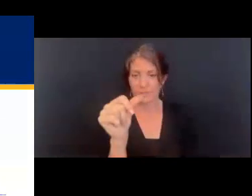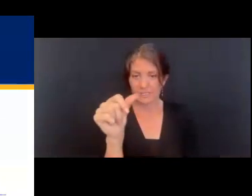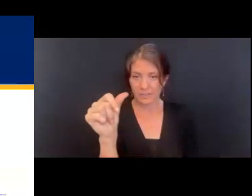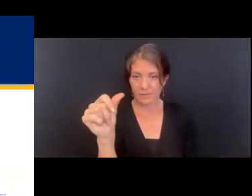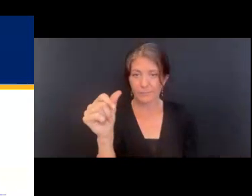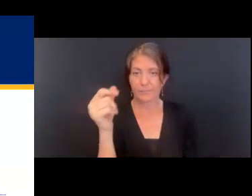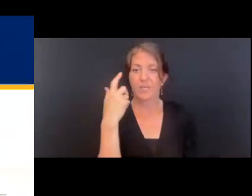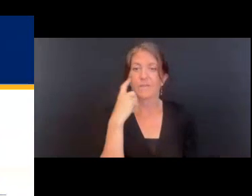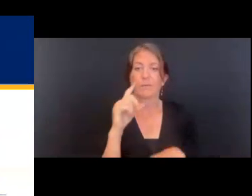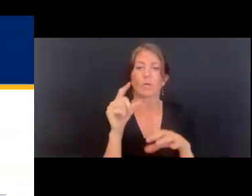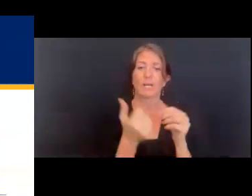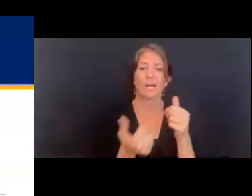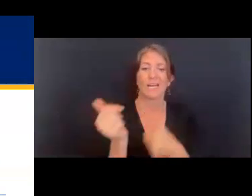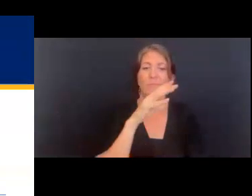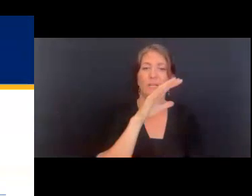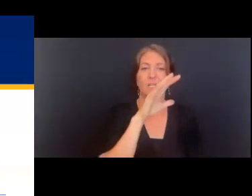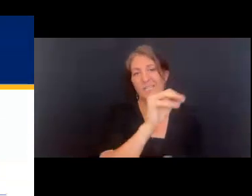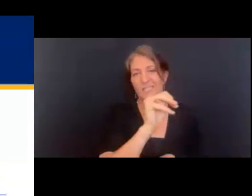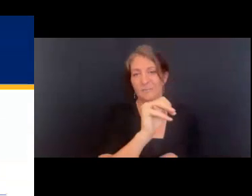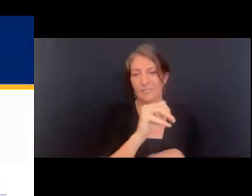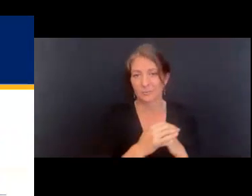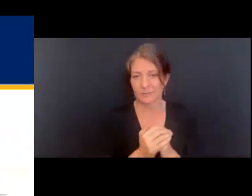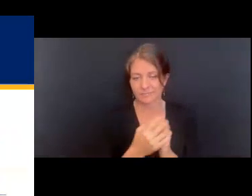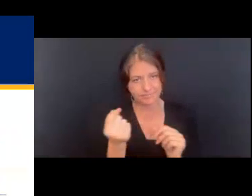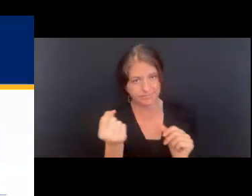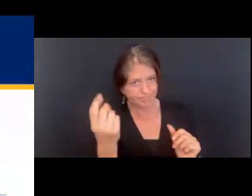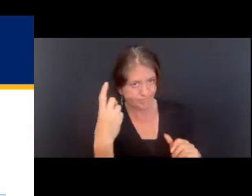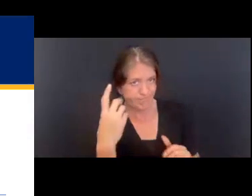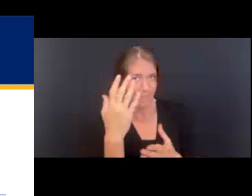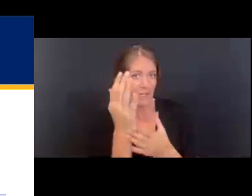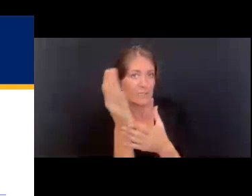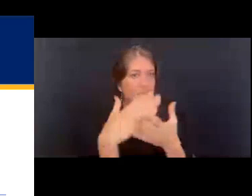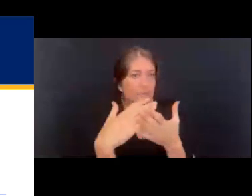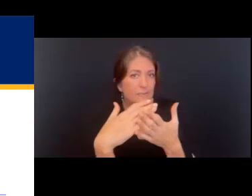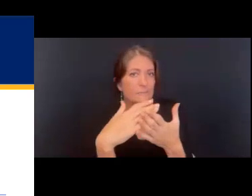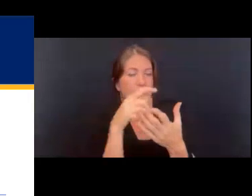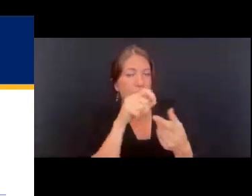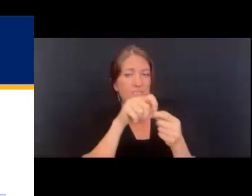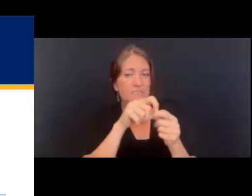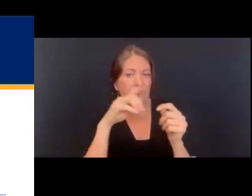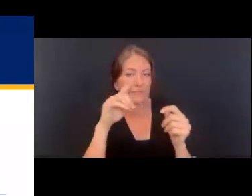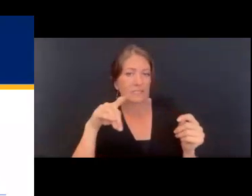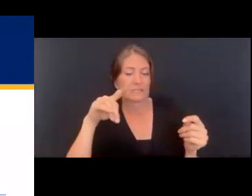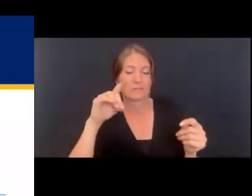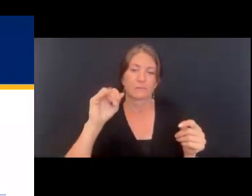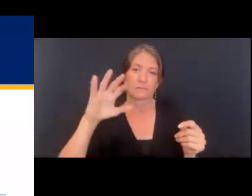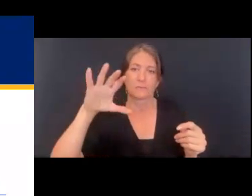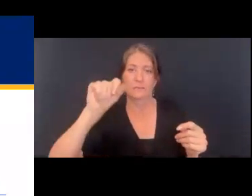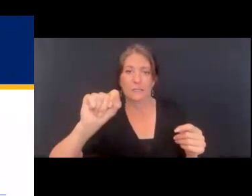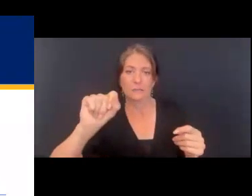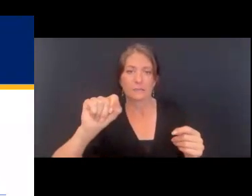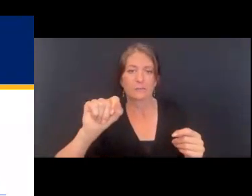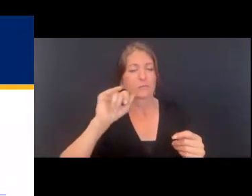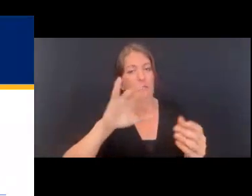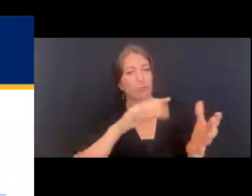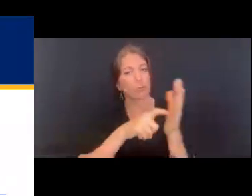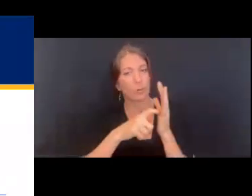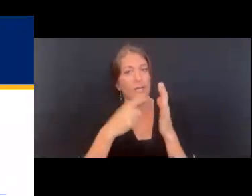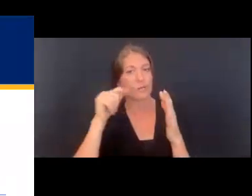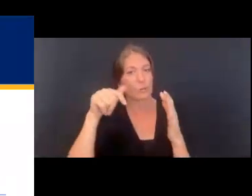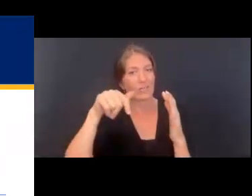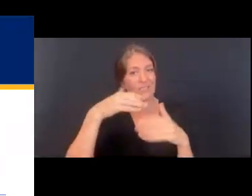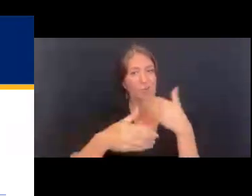management. It's important to call out that there are specific documentation requirements as part of this process.